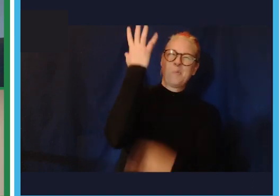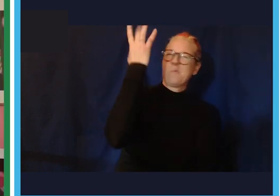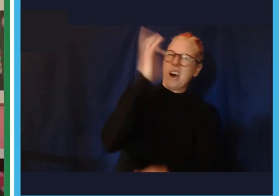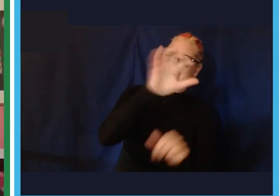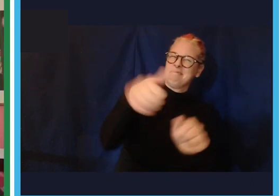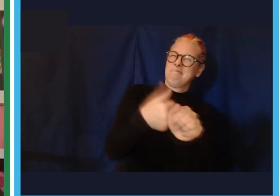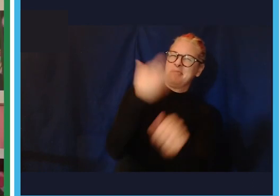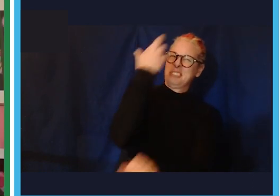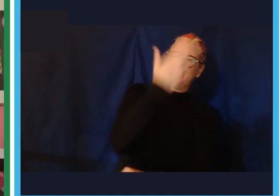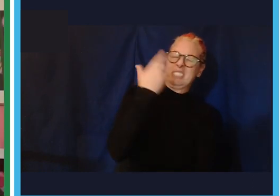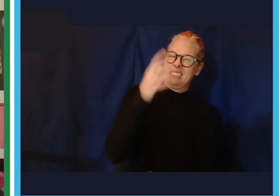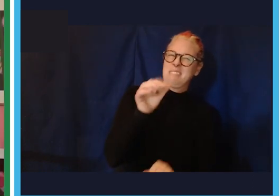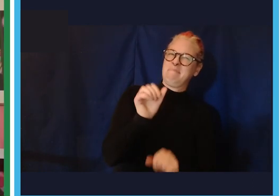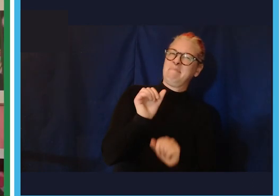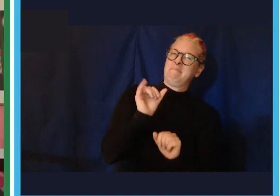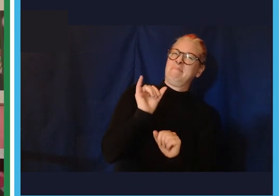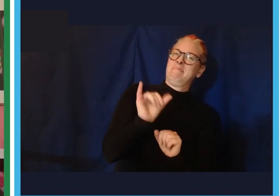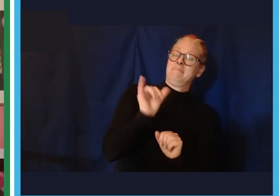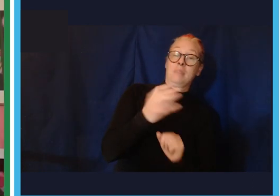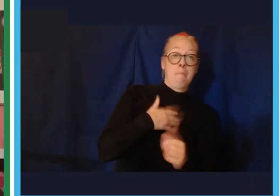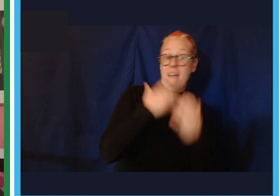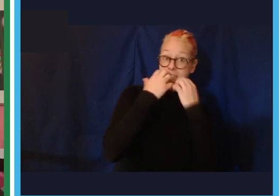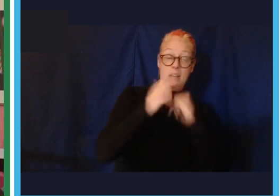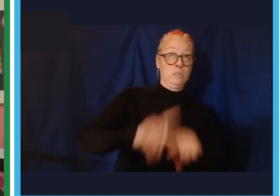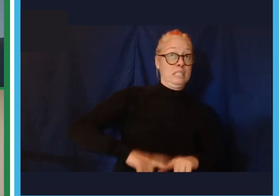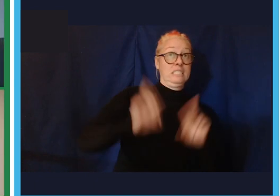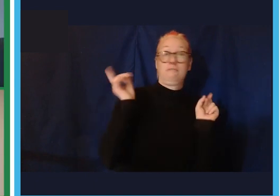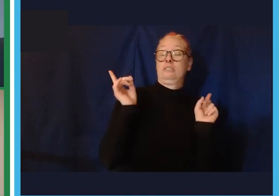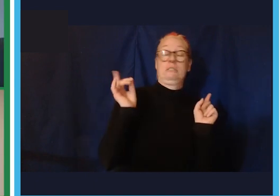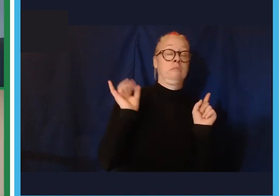am writing to the world that I wish to see